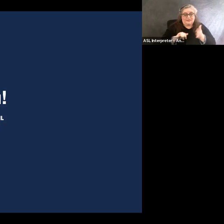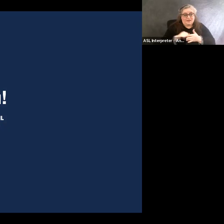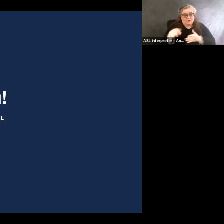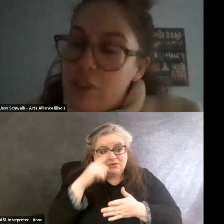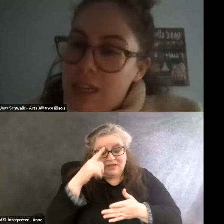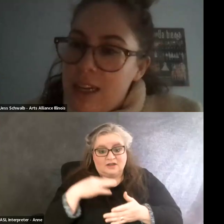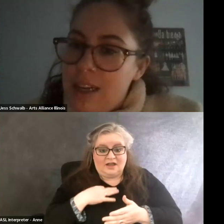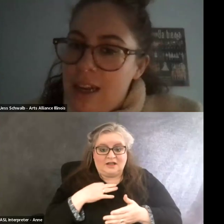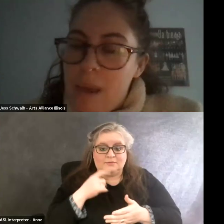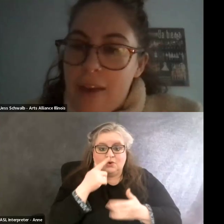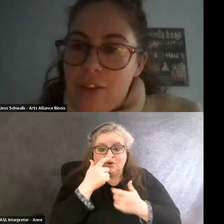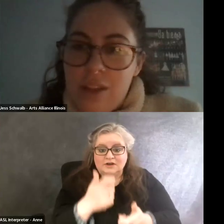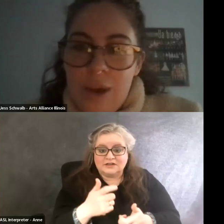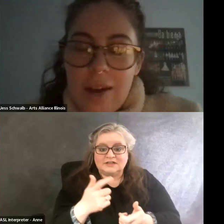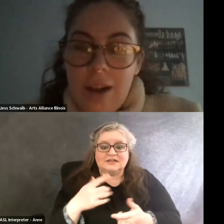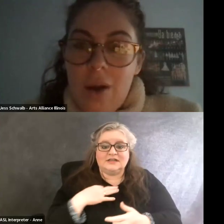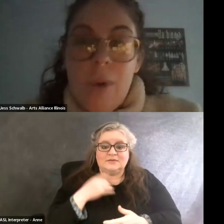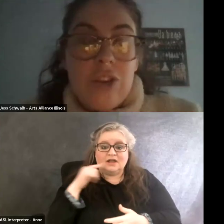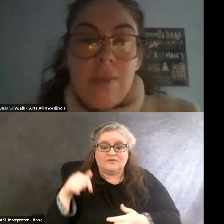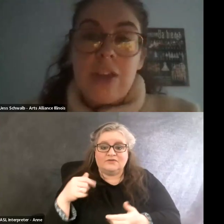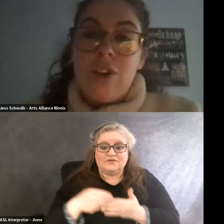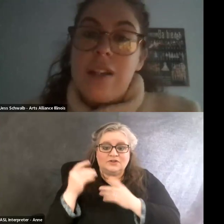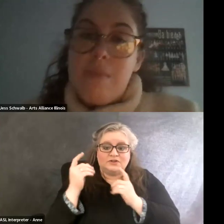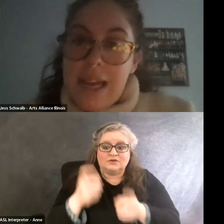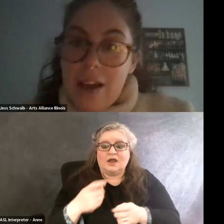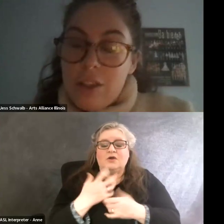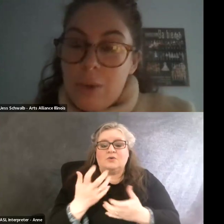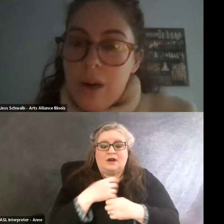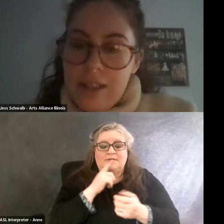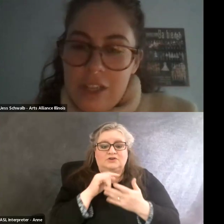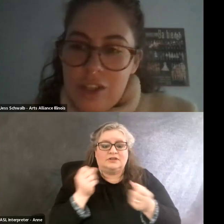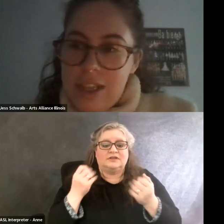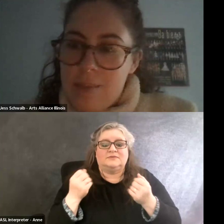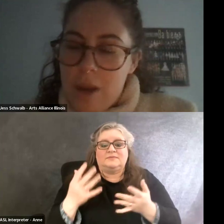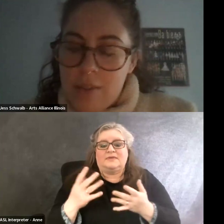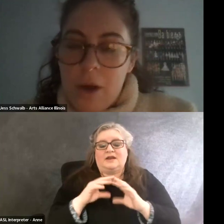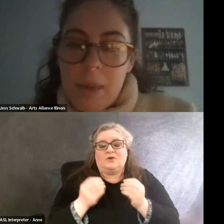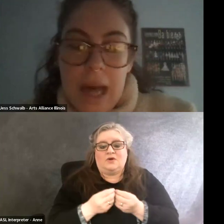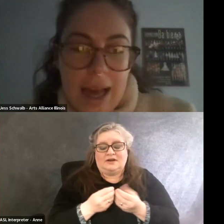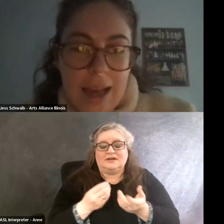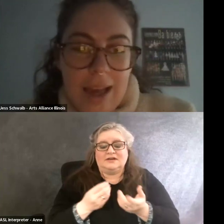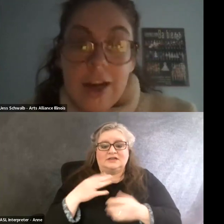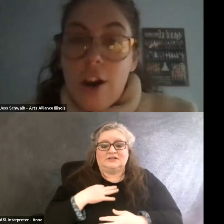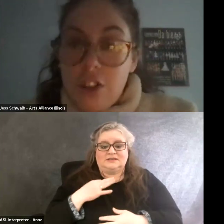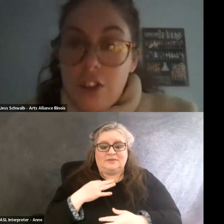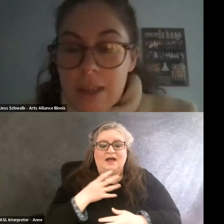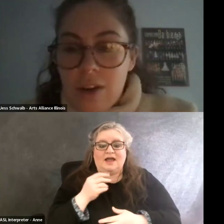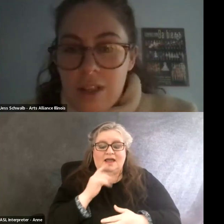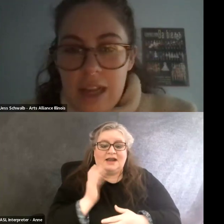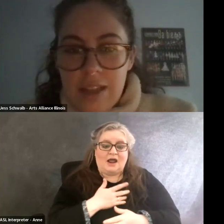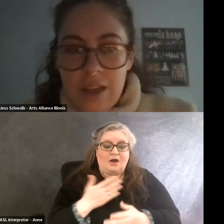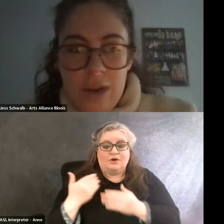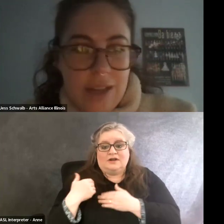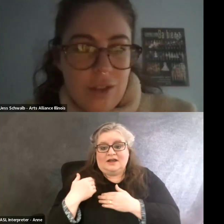eligible or interested in applying for this grant, we want to try to make sure as many eligible organizations as possible apply. And our job as